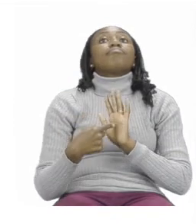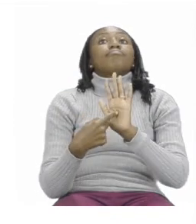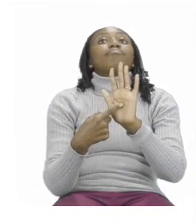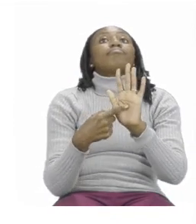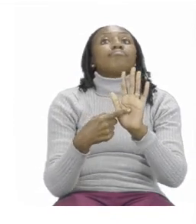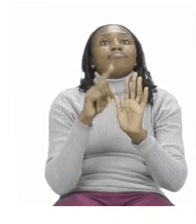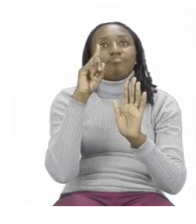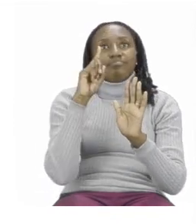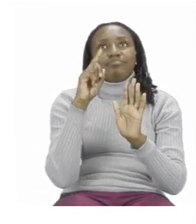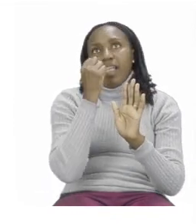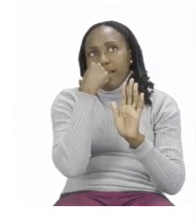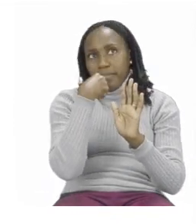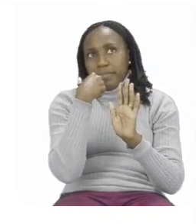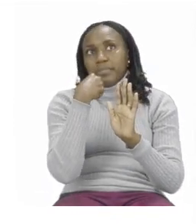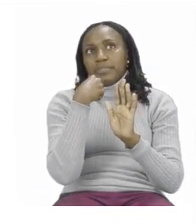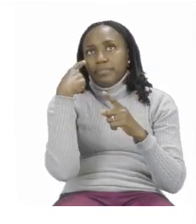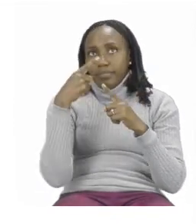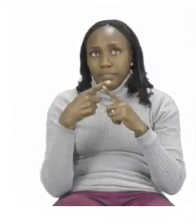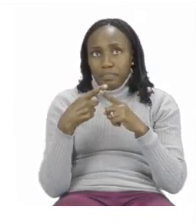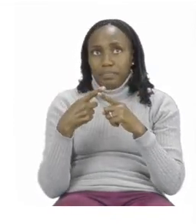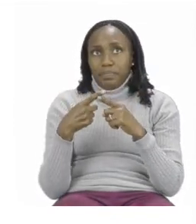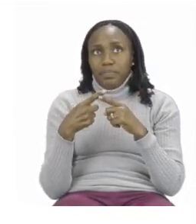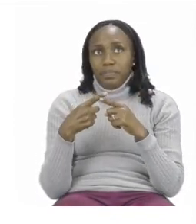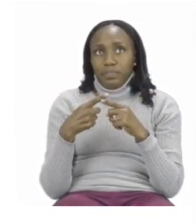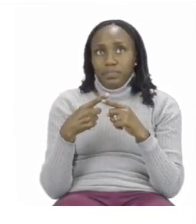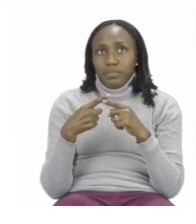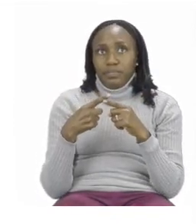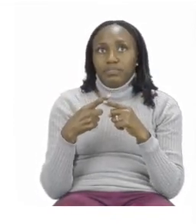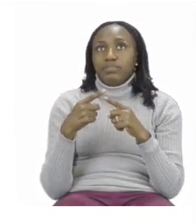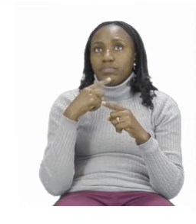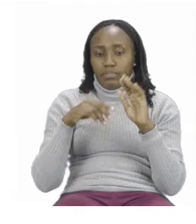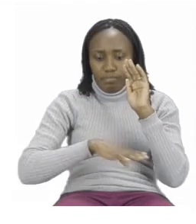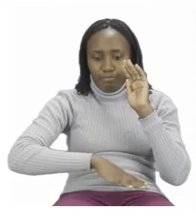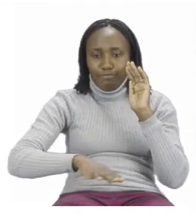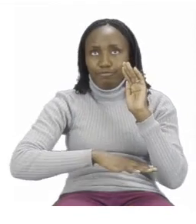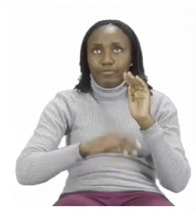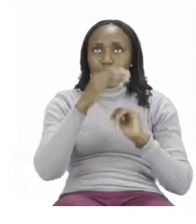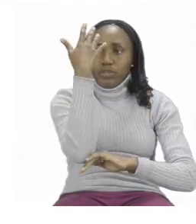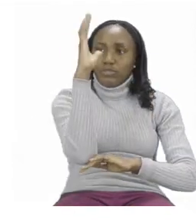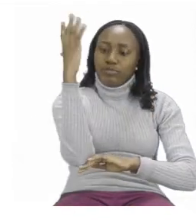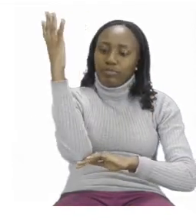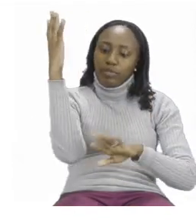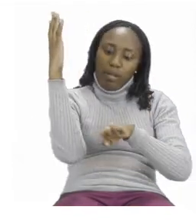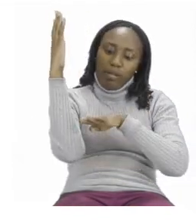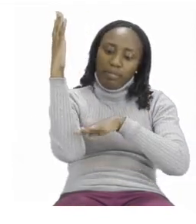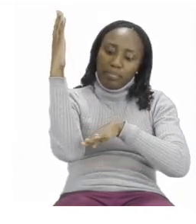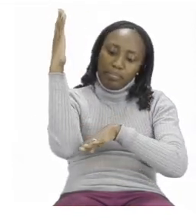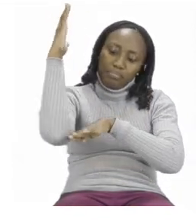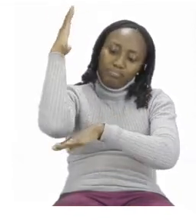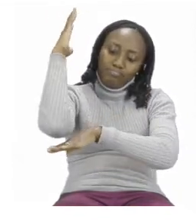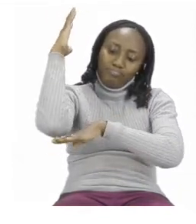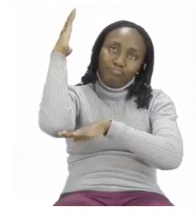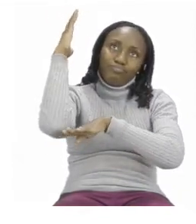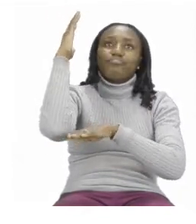apple. The apple that says below. So let's take a look at the tree that